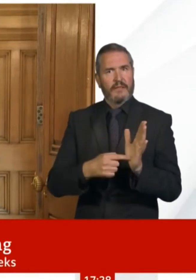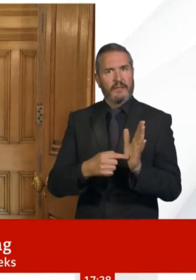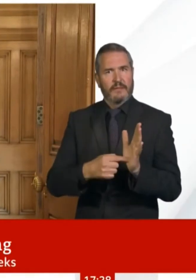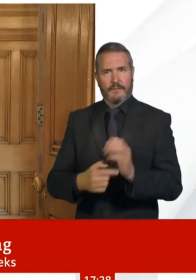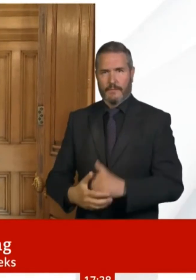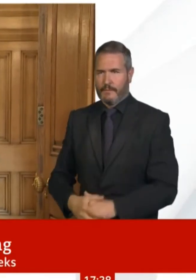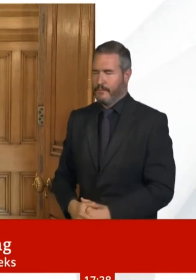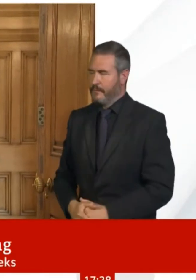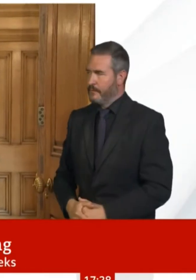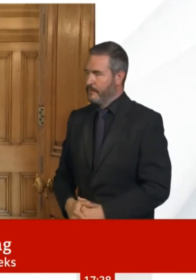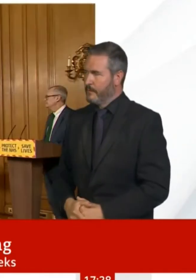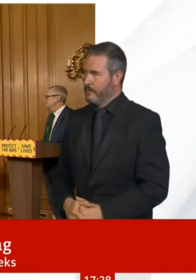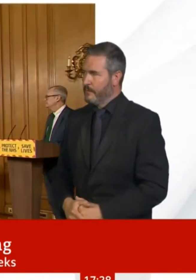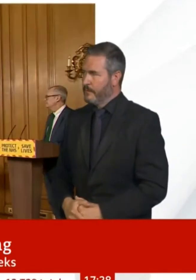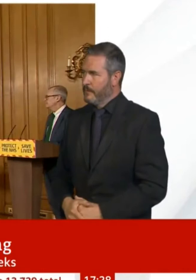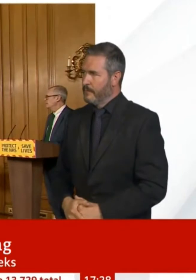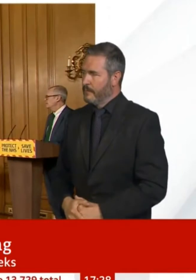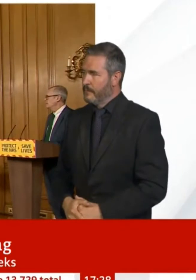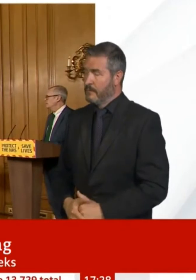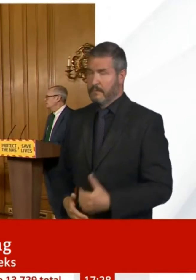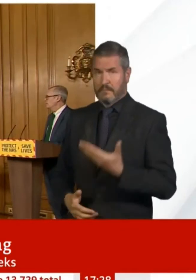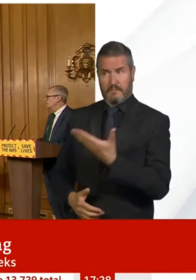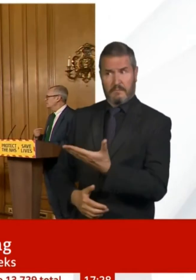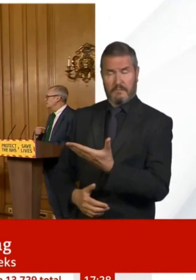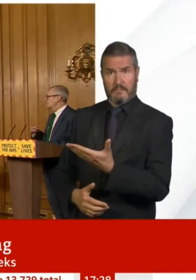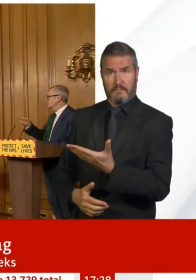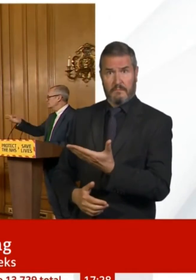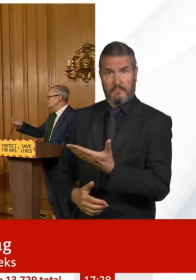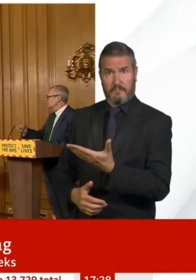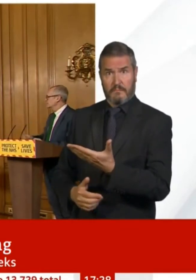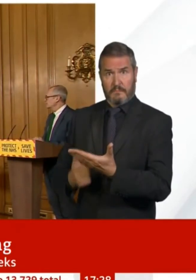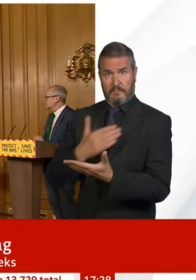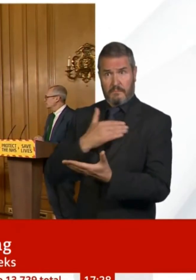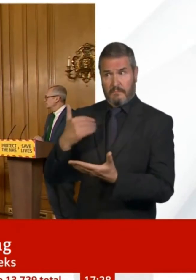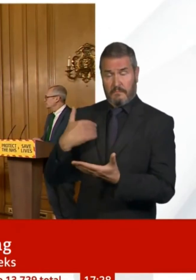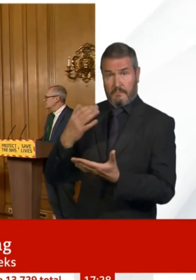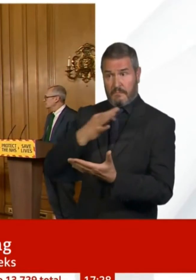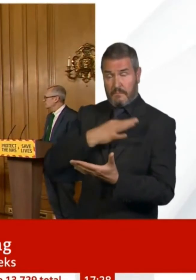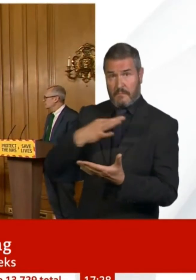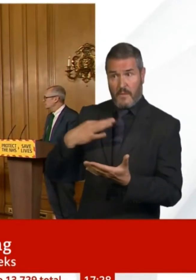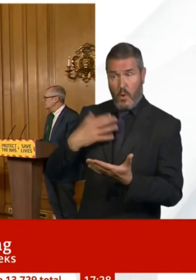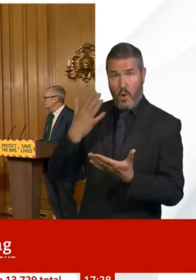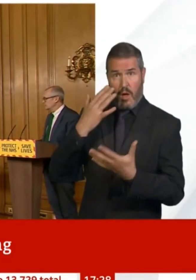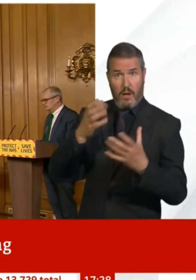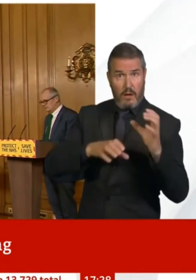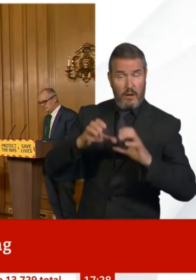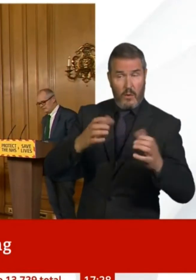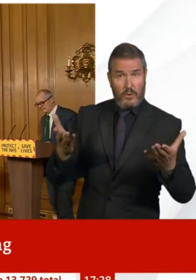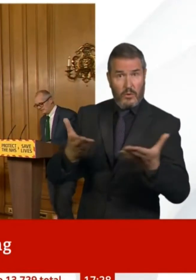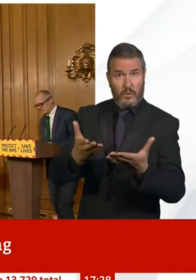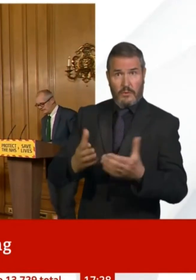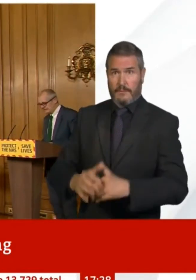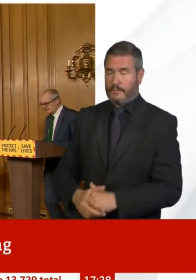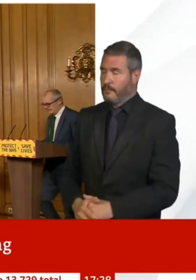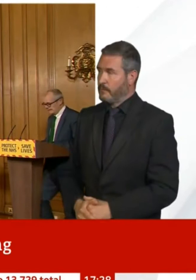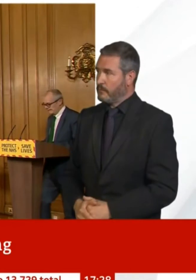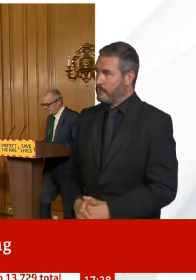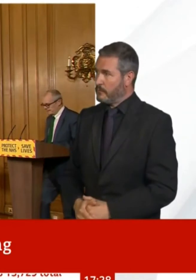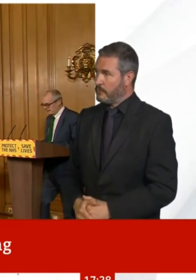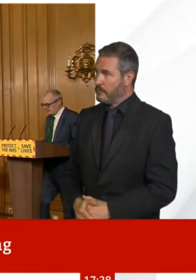the coronavirus throughout this crisis. I don't know whether Chris or Patrick... I'll take the second question, then Chris, I think you might take the one on